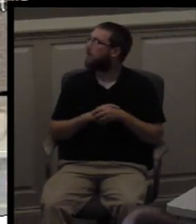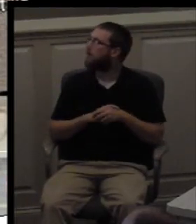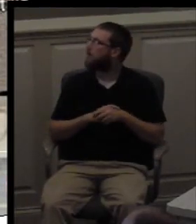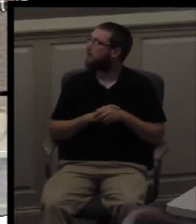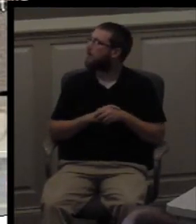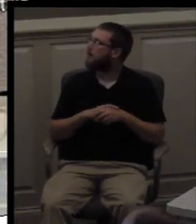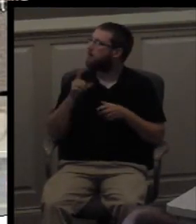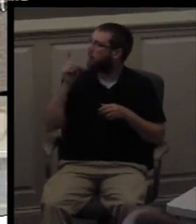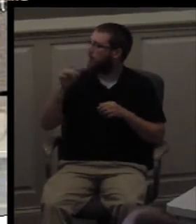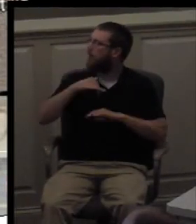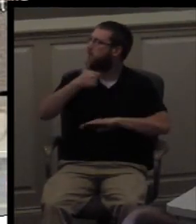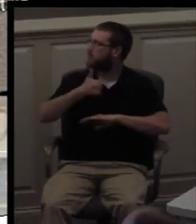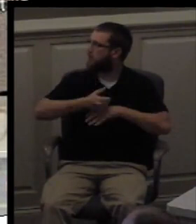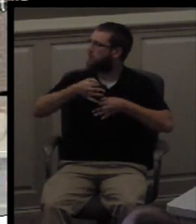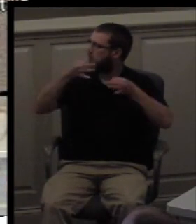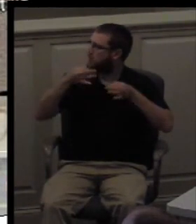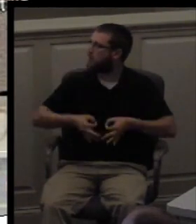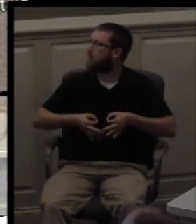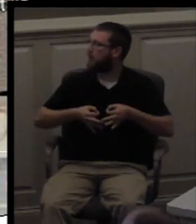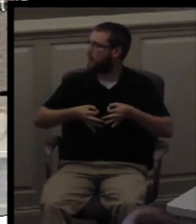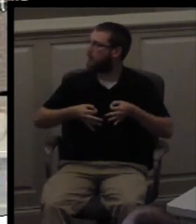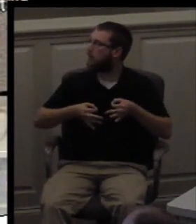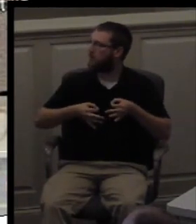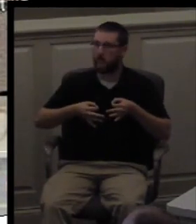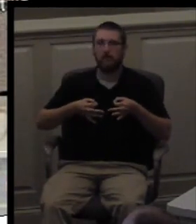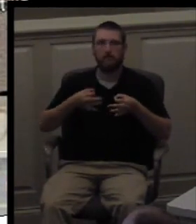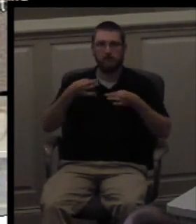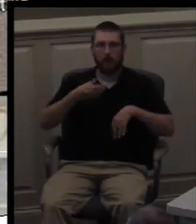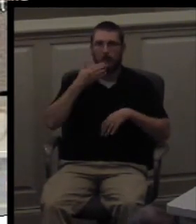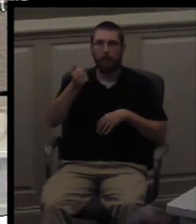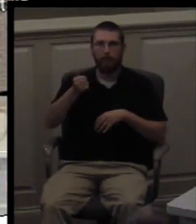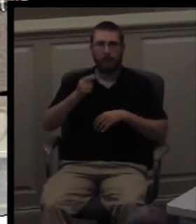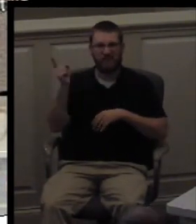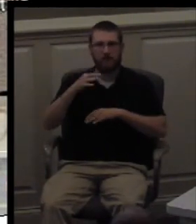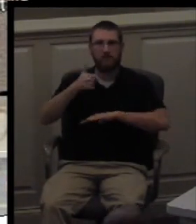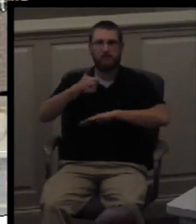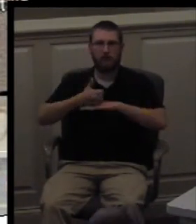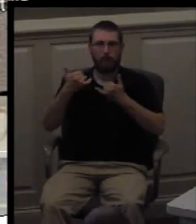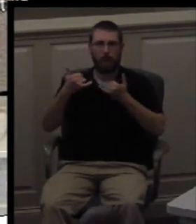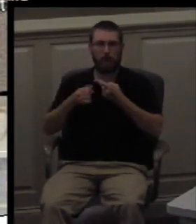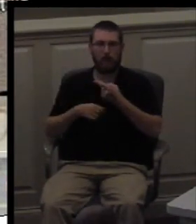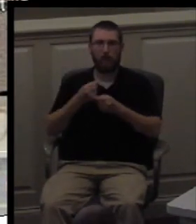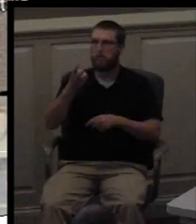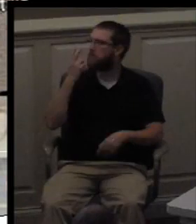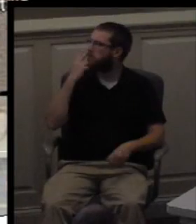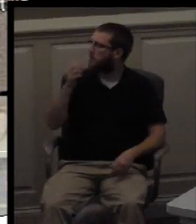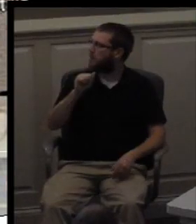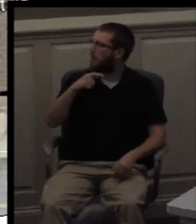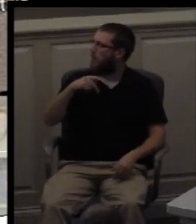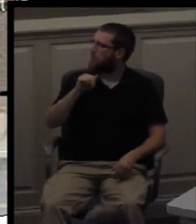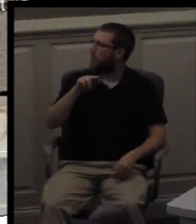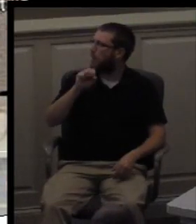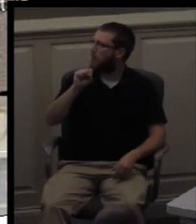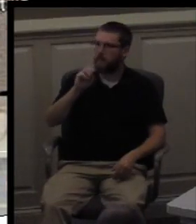So this is the arrangement we landed on that we liked the best. And you'll see that the apparatus bay where the trucks are is